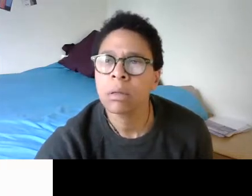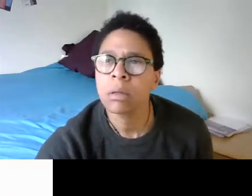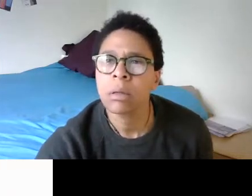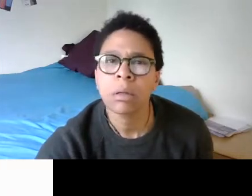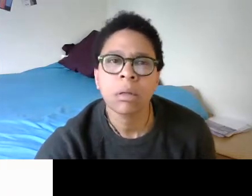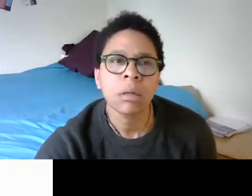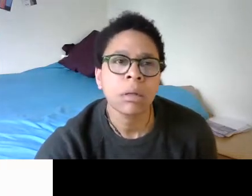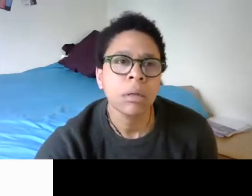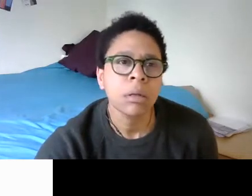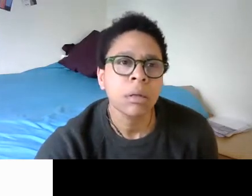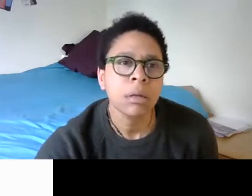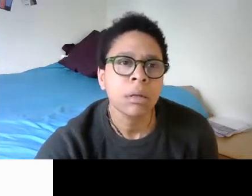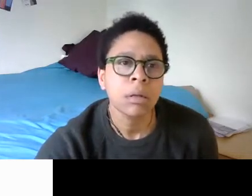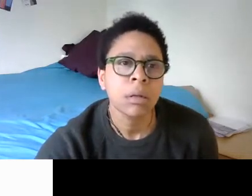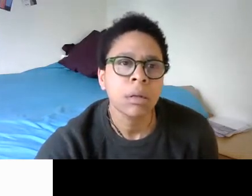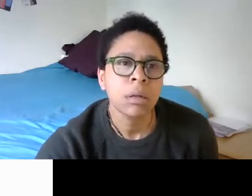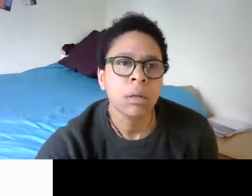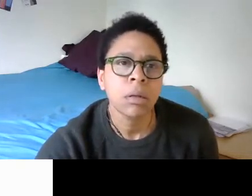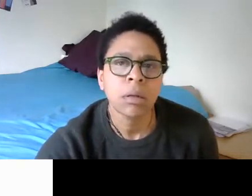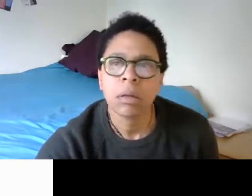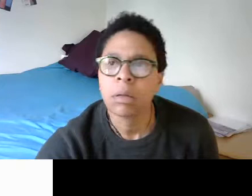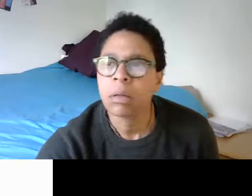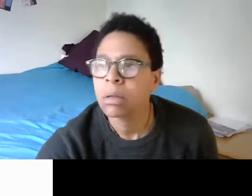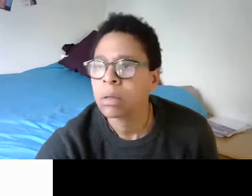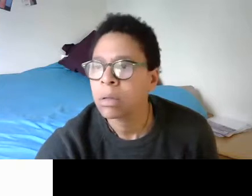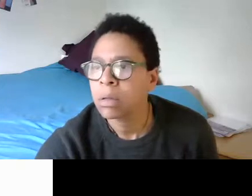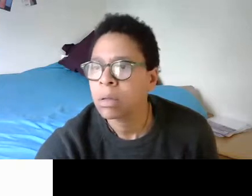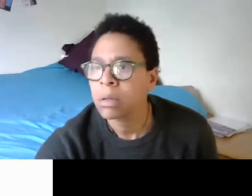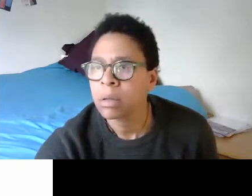Some books are even more obvious in showing what needed to be added.